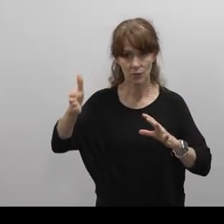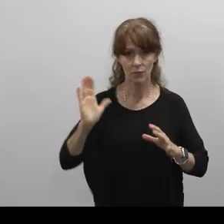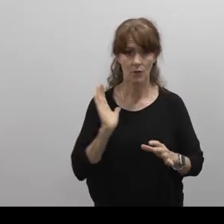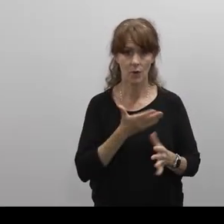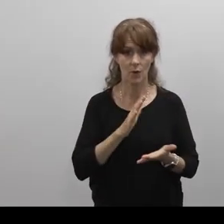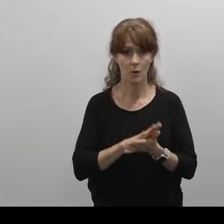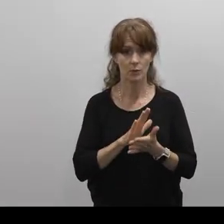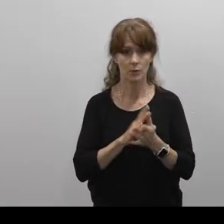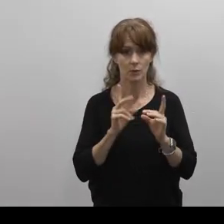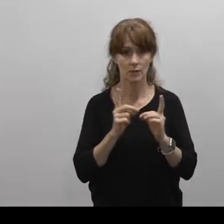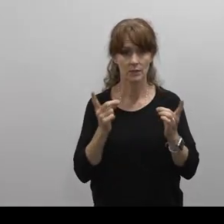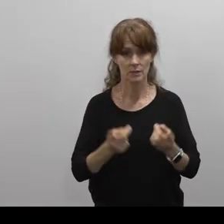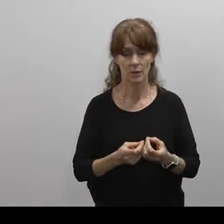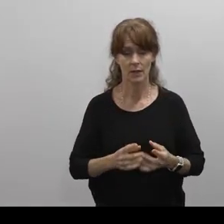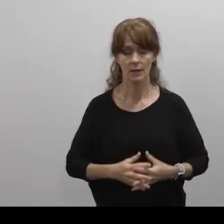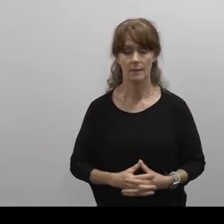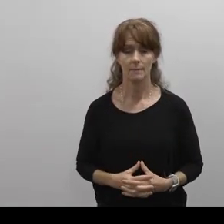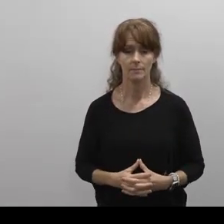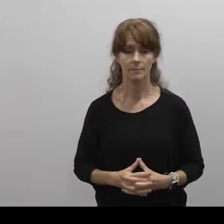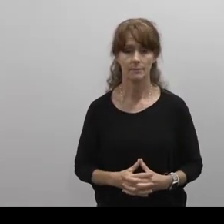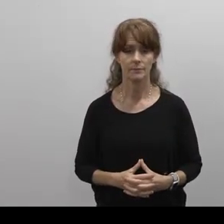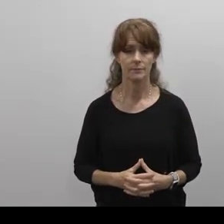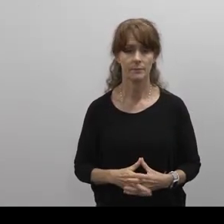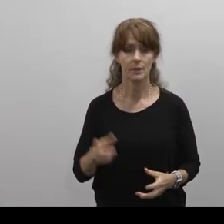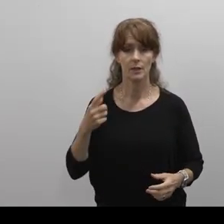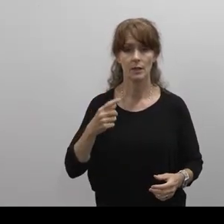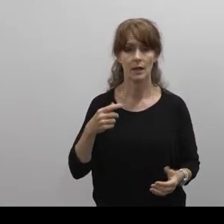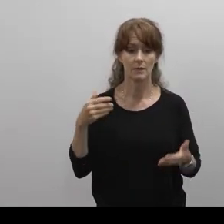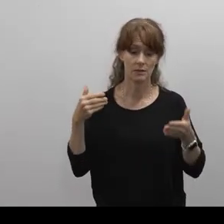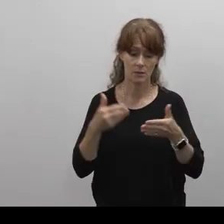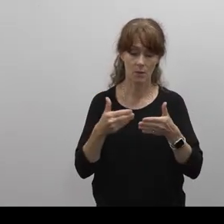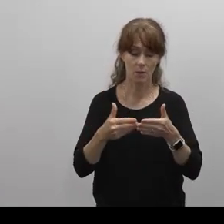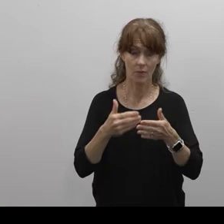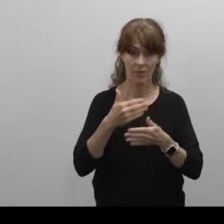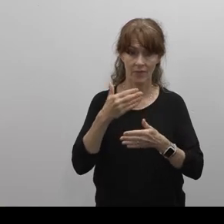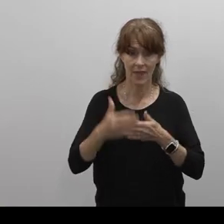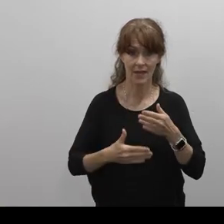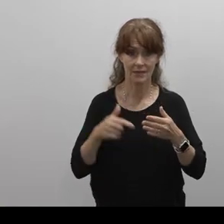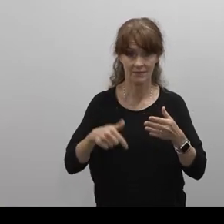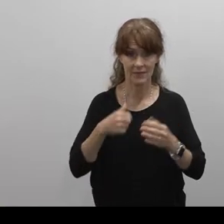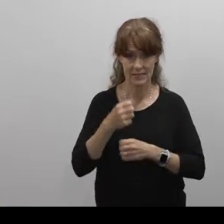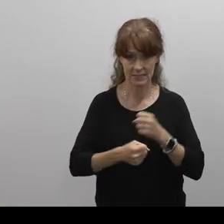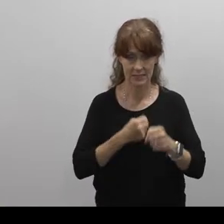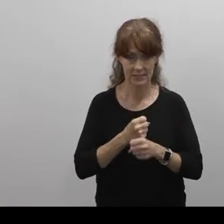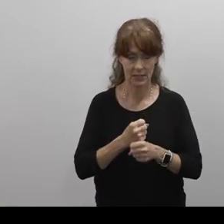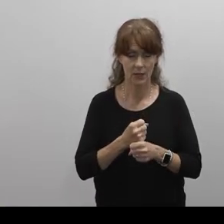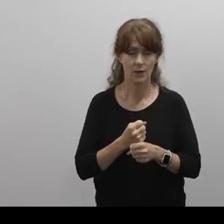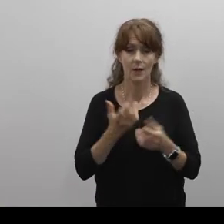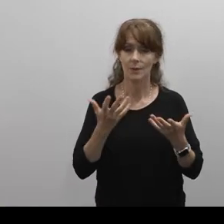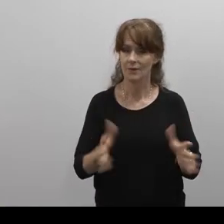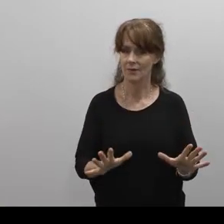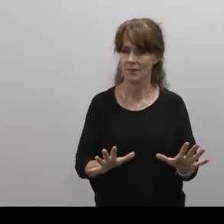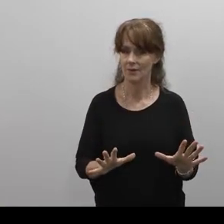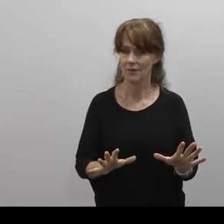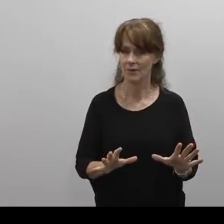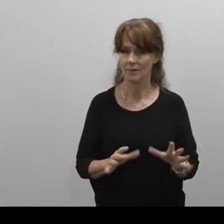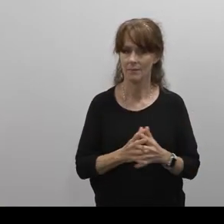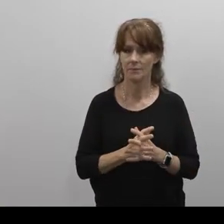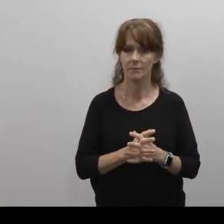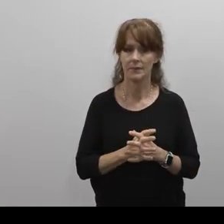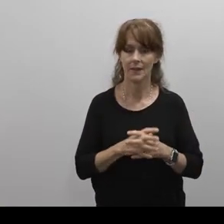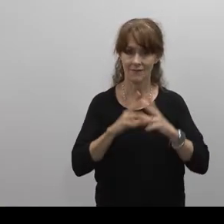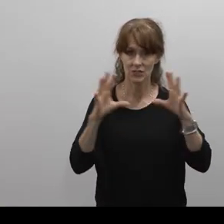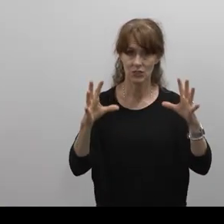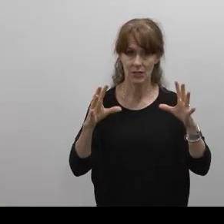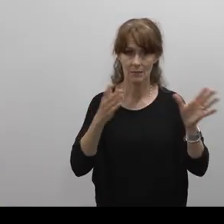school district. As we neared the end of the school year, that process was completed, the visioning process was completed, and